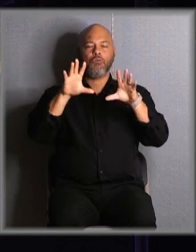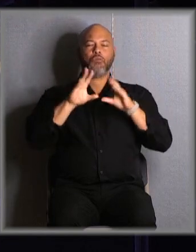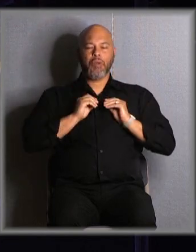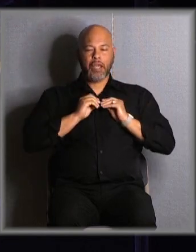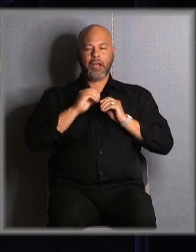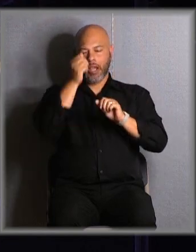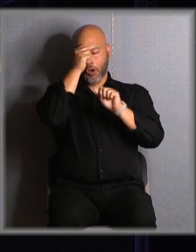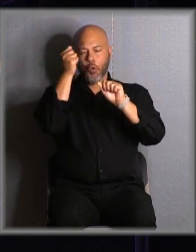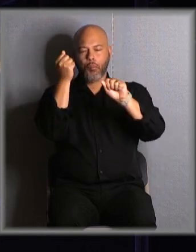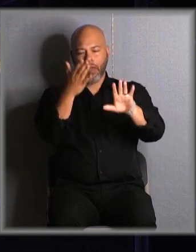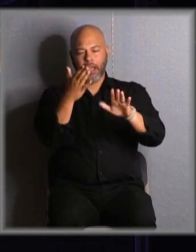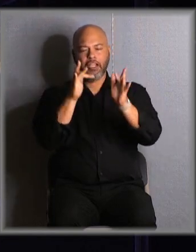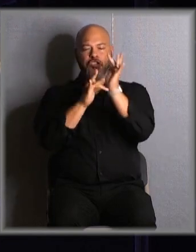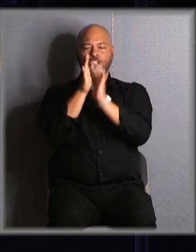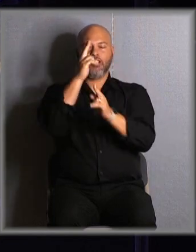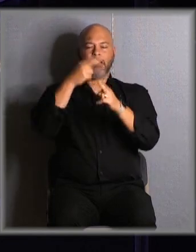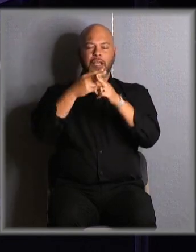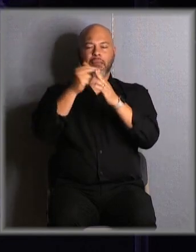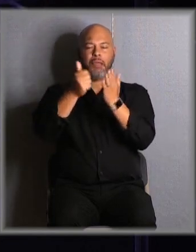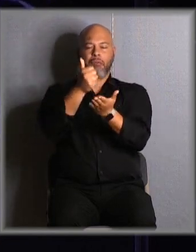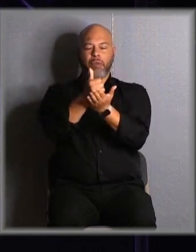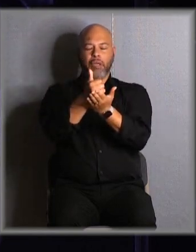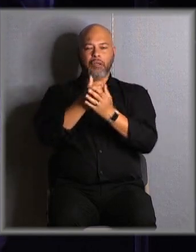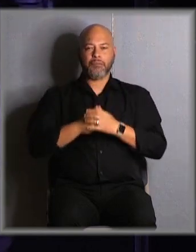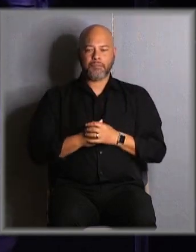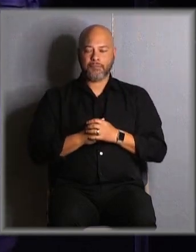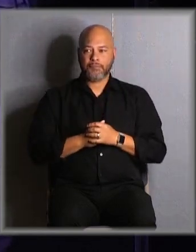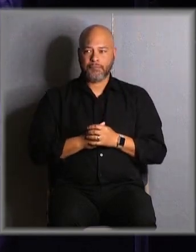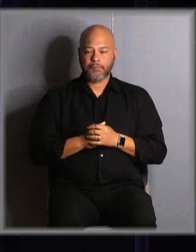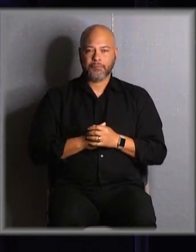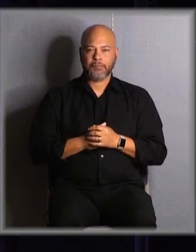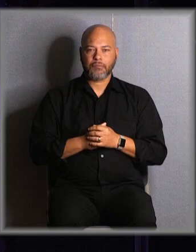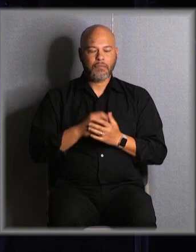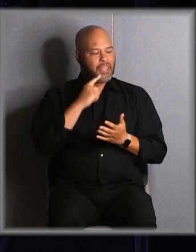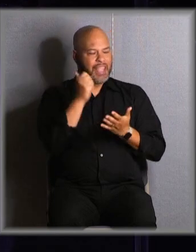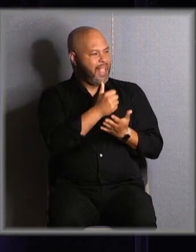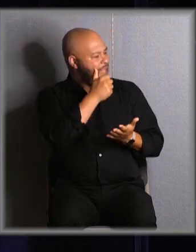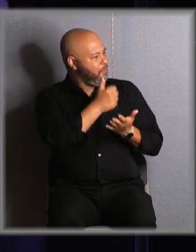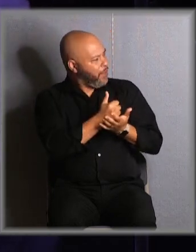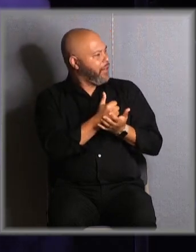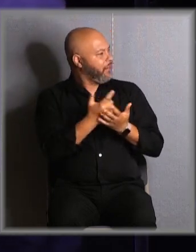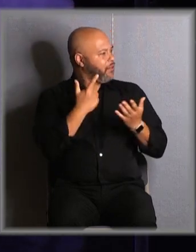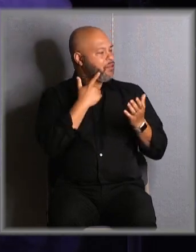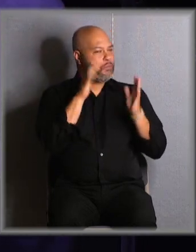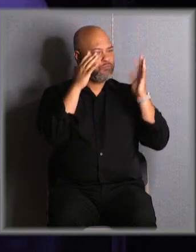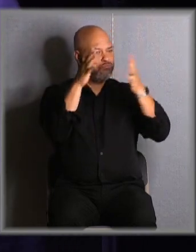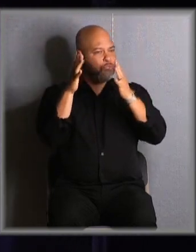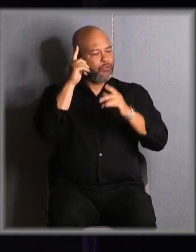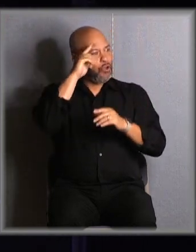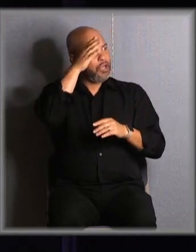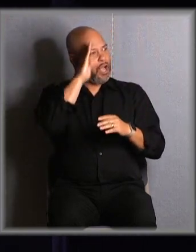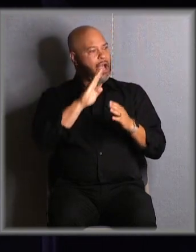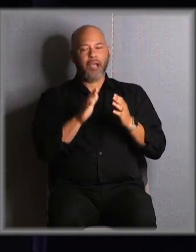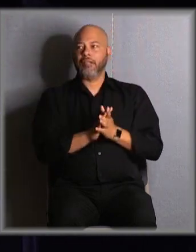to obey. In Jesus' name, amen. Amen. Can we put our hands together for God?